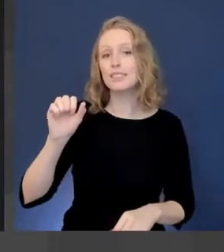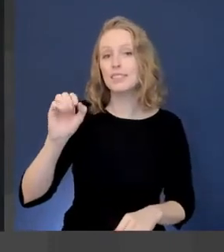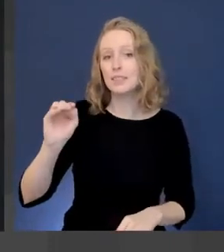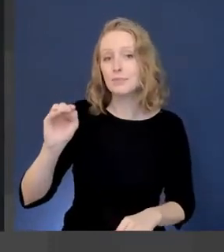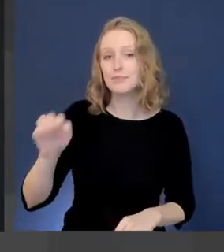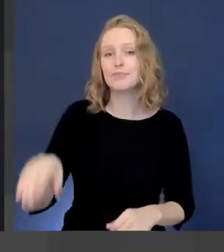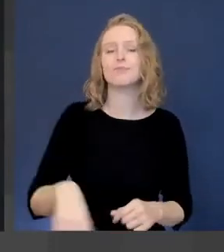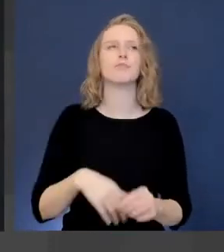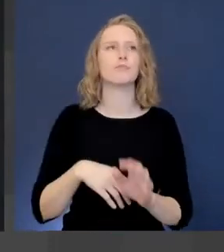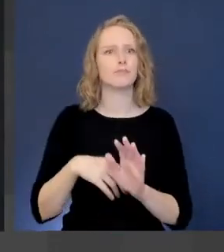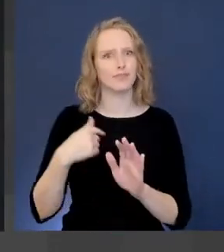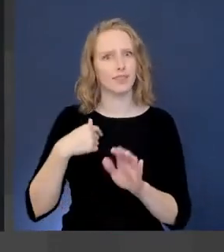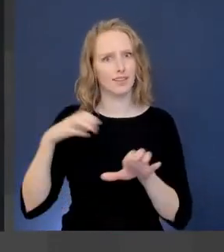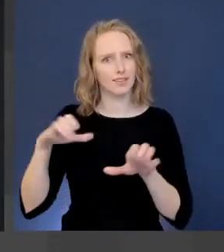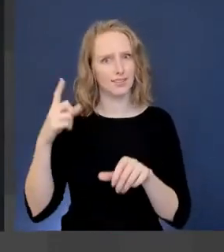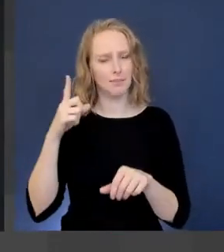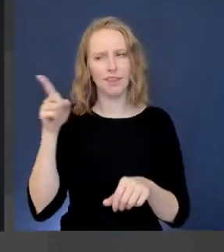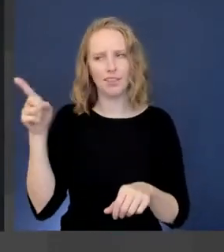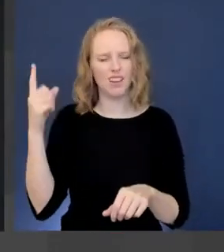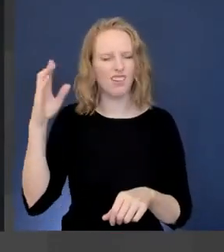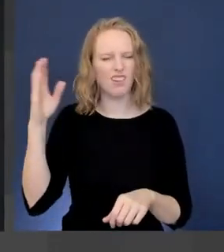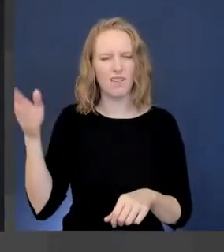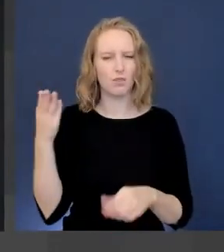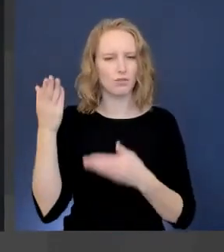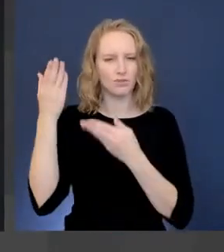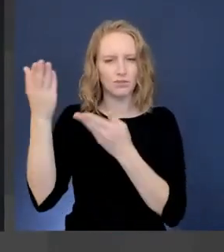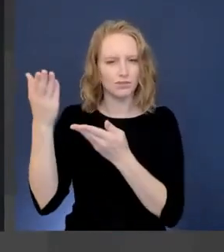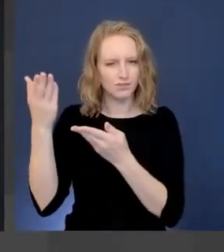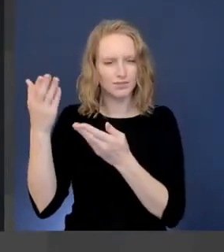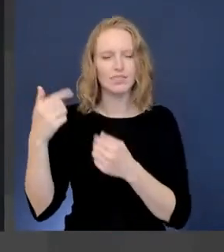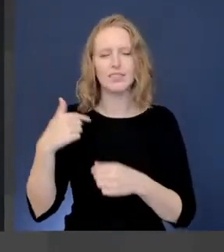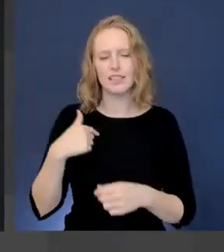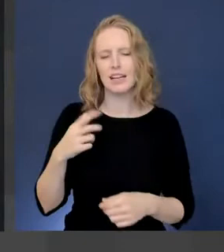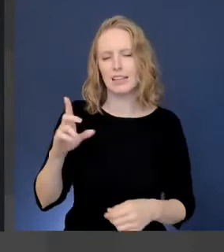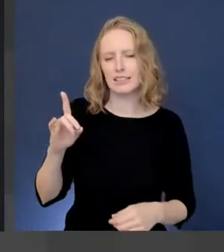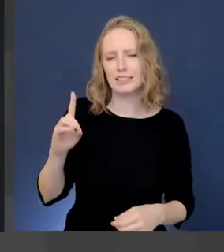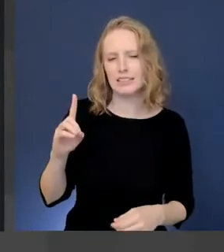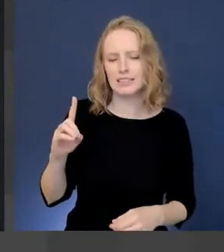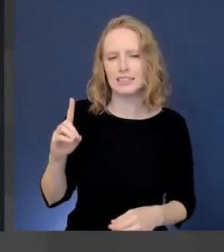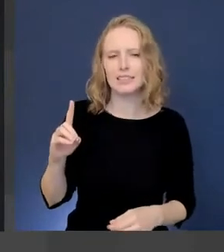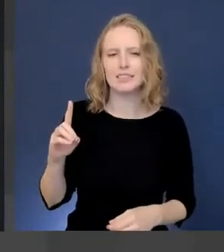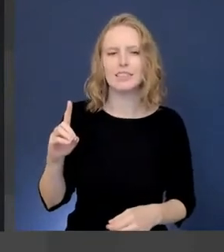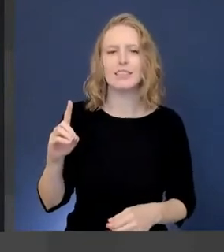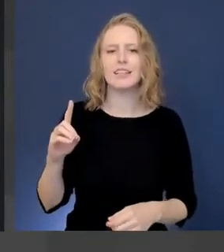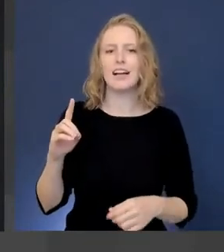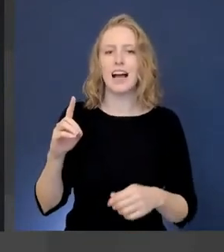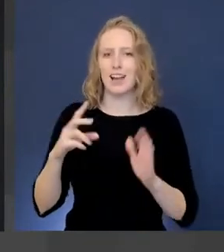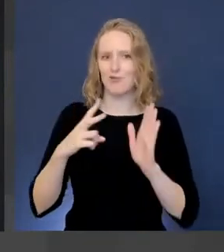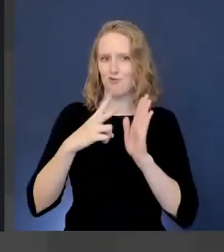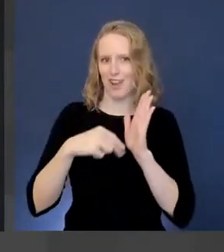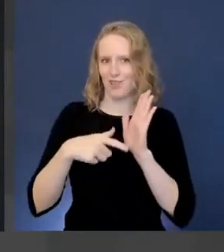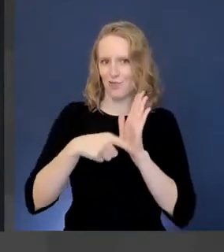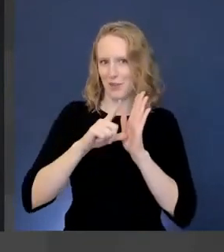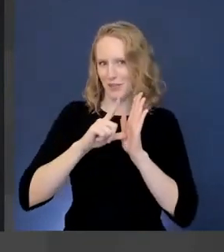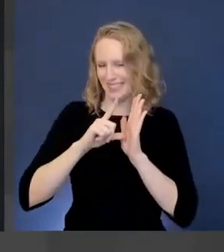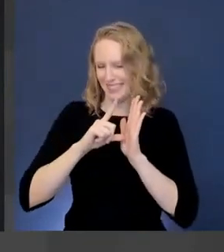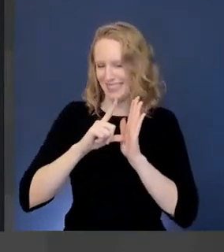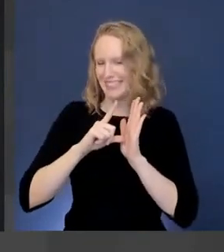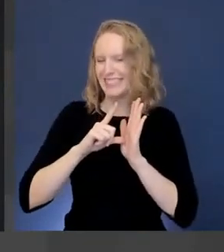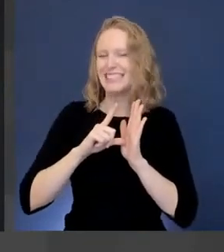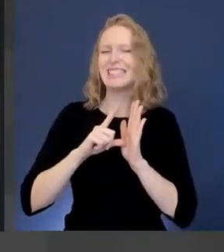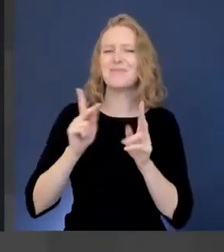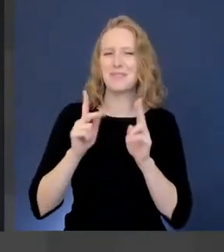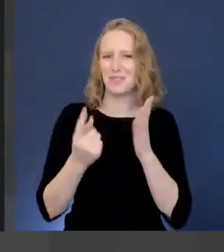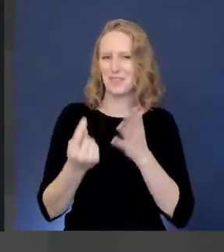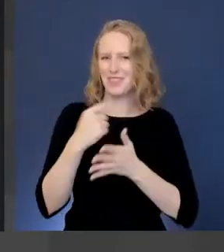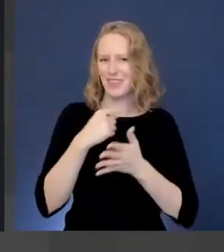they never recommend you to do, but I did it anyway, and I read the reviews, and That's dangerous.